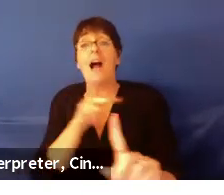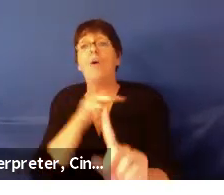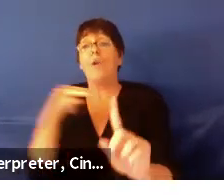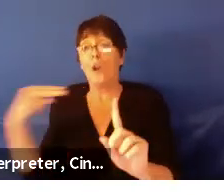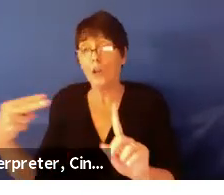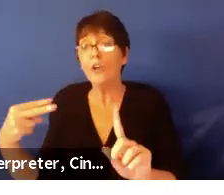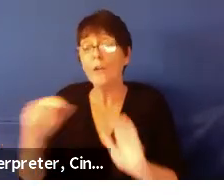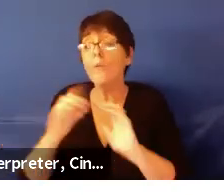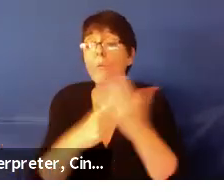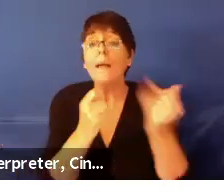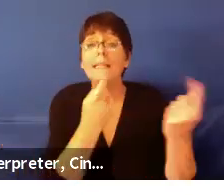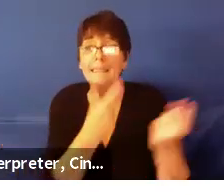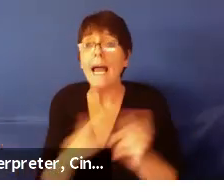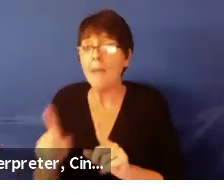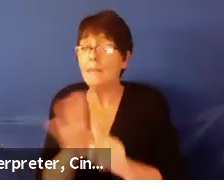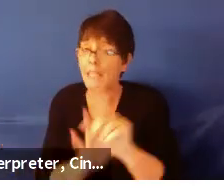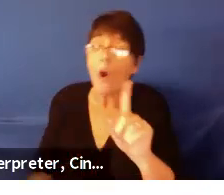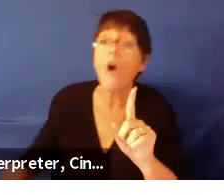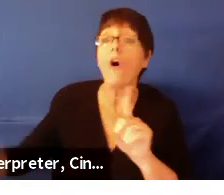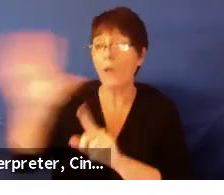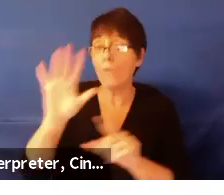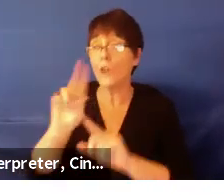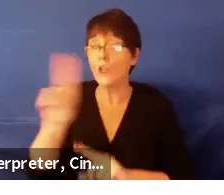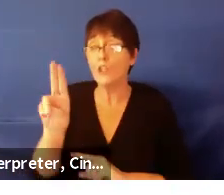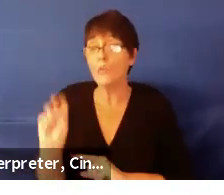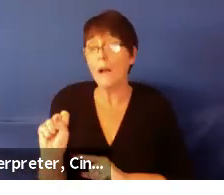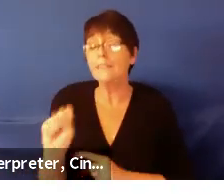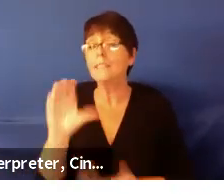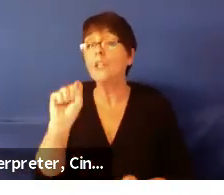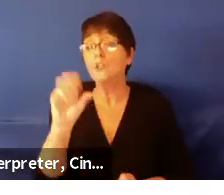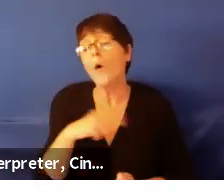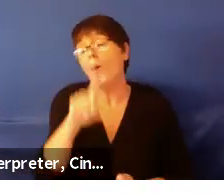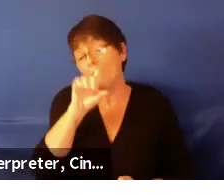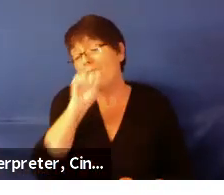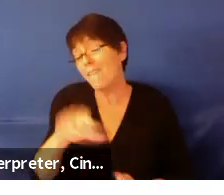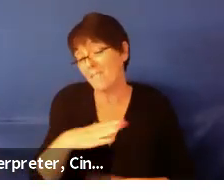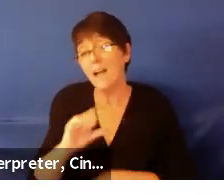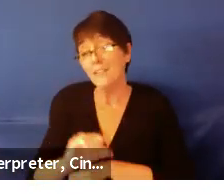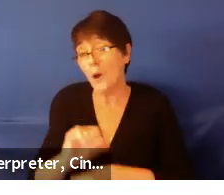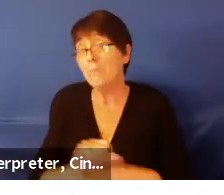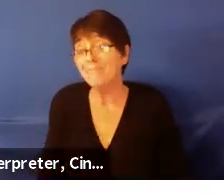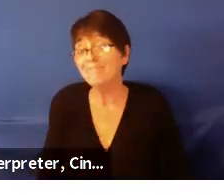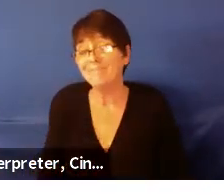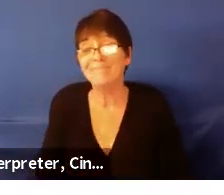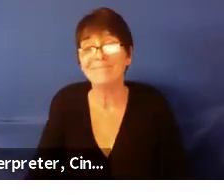what's happening in all of the United States. So yes, I do really love the job.